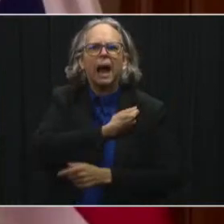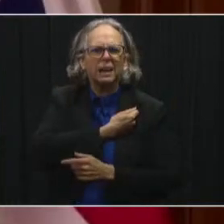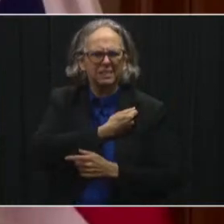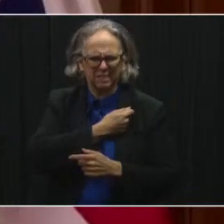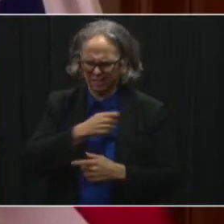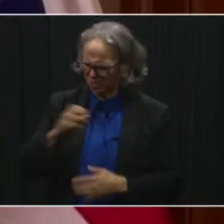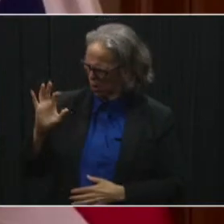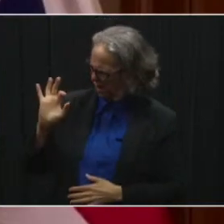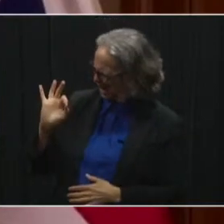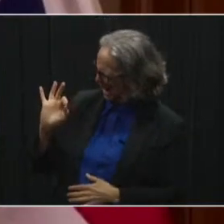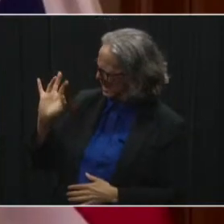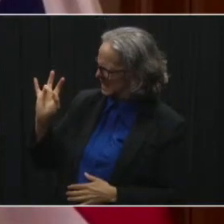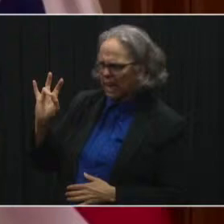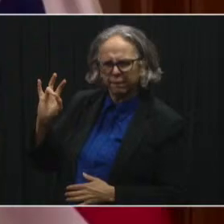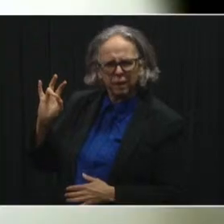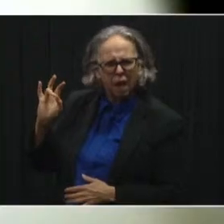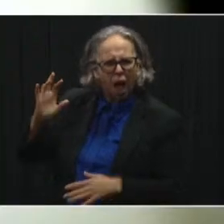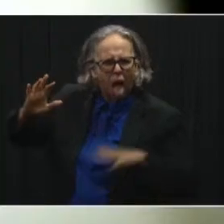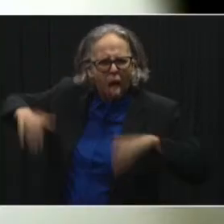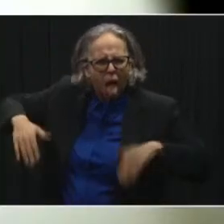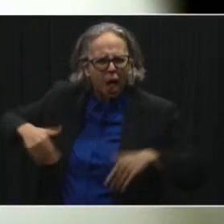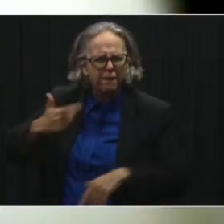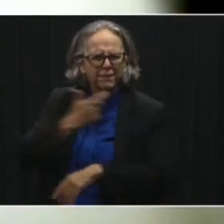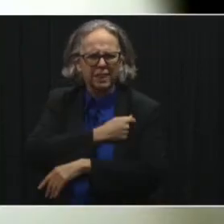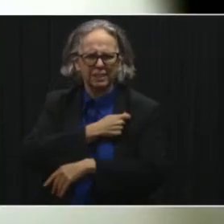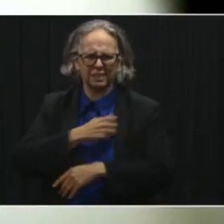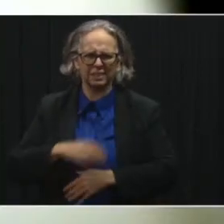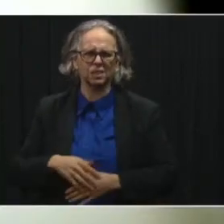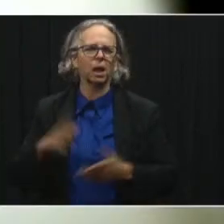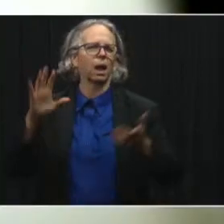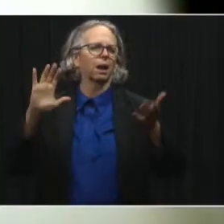number, but just to put it in perspective.